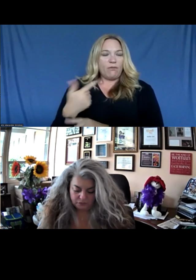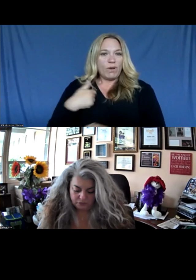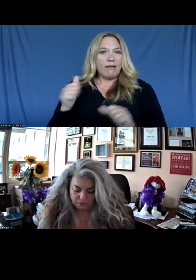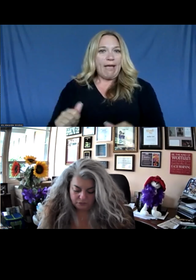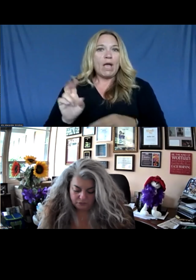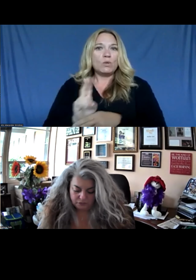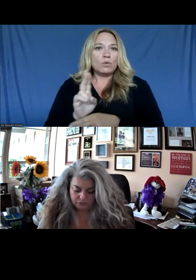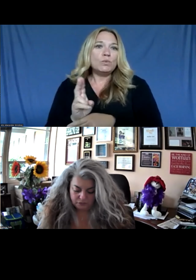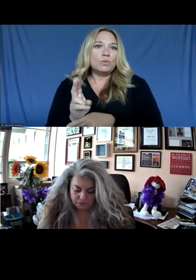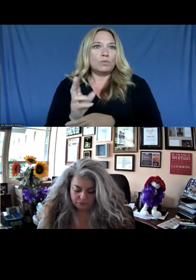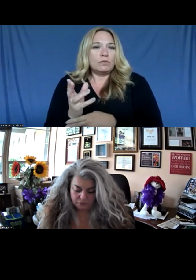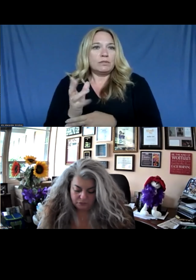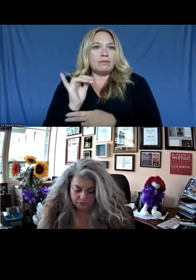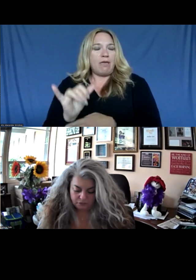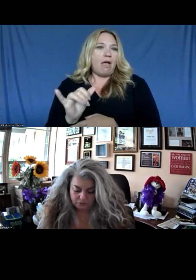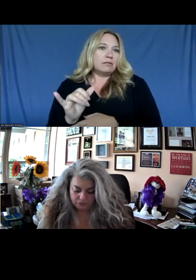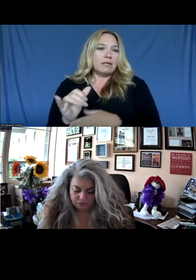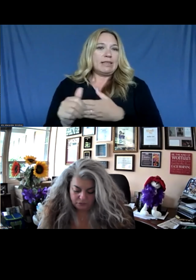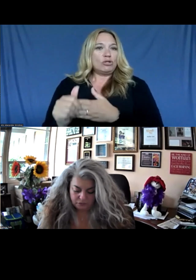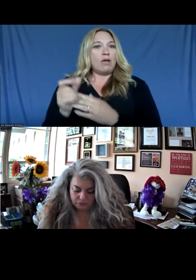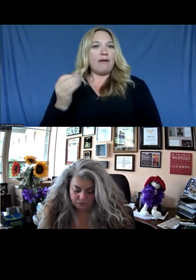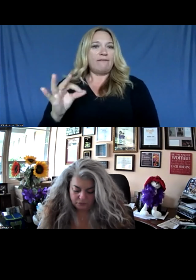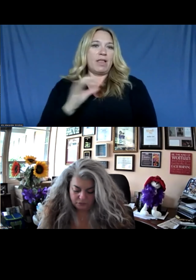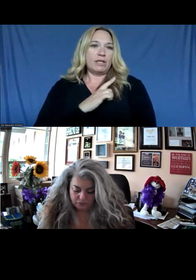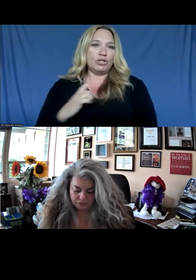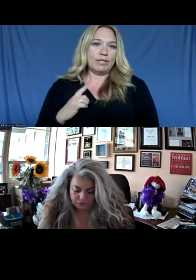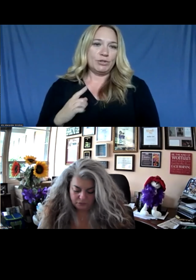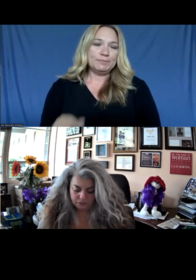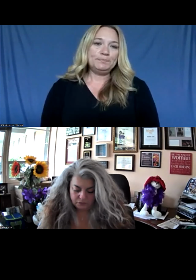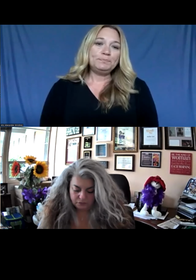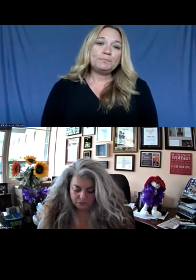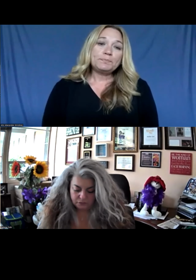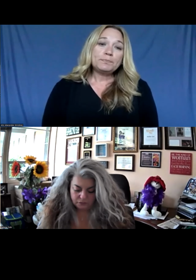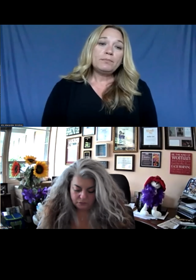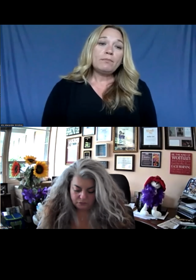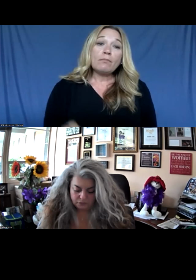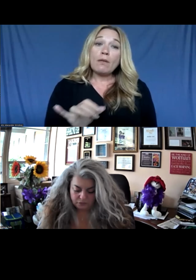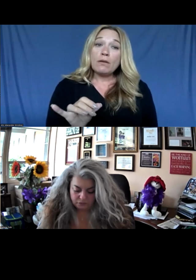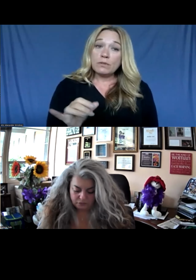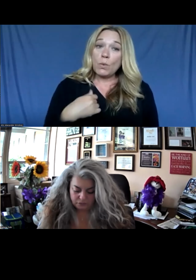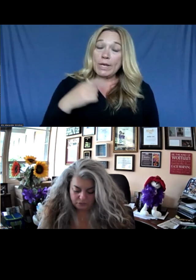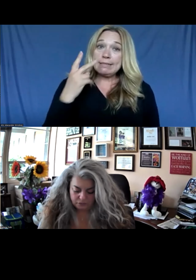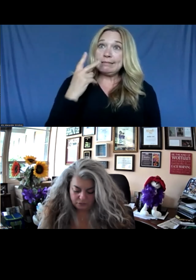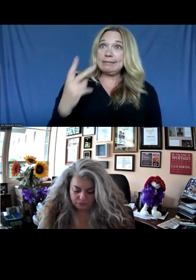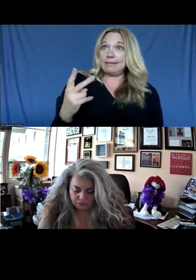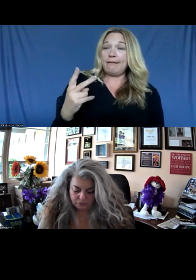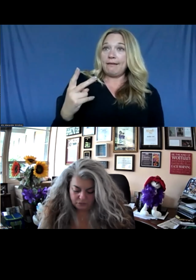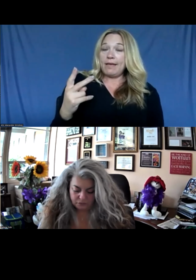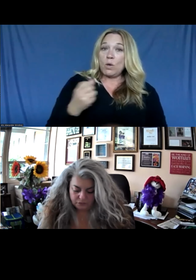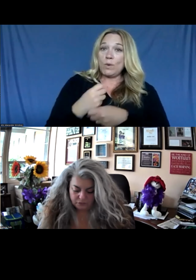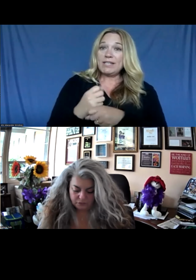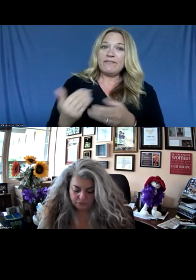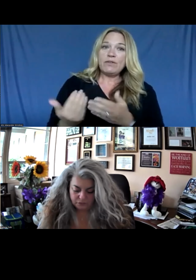the leadership of the legislature on. Also, we see an opportunity for creation of a new rental subsidy